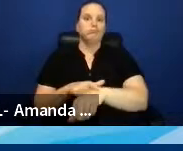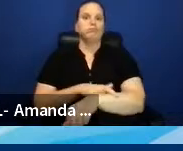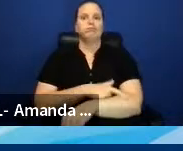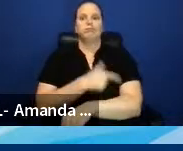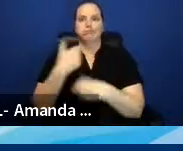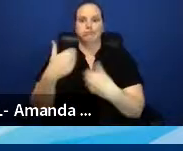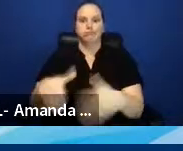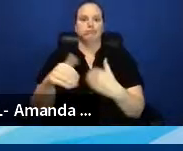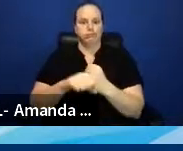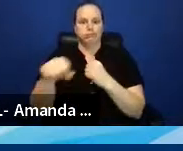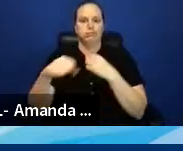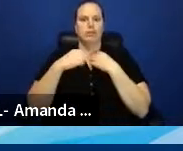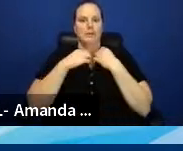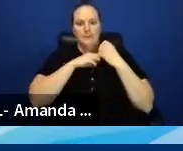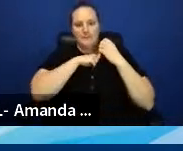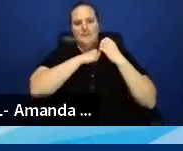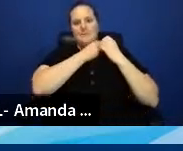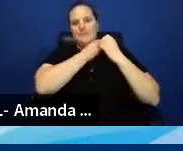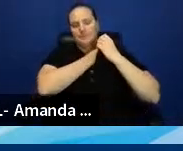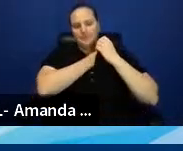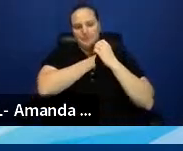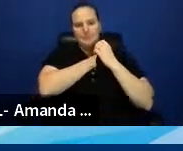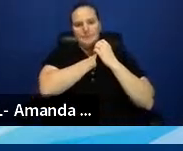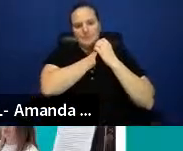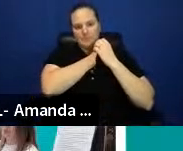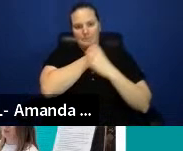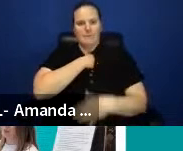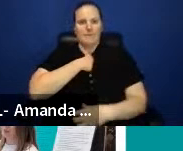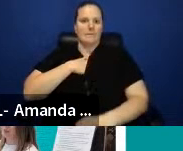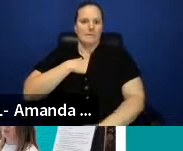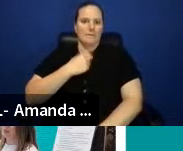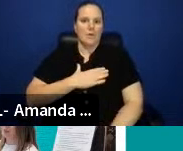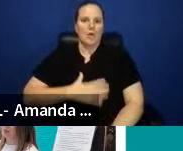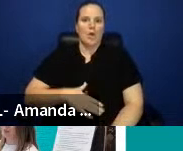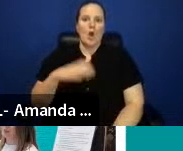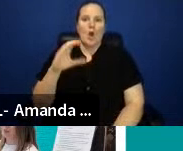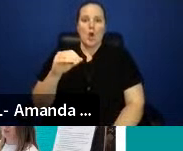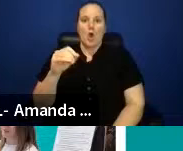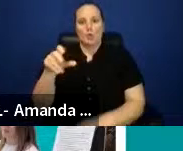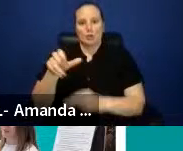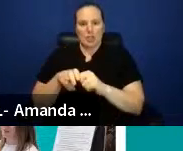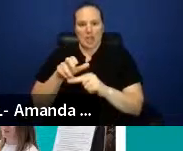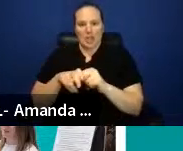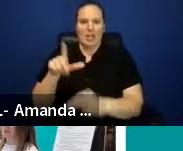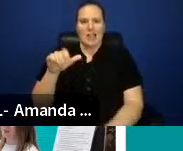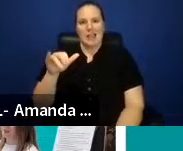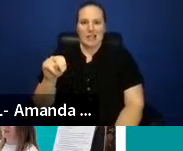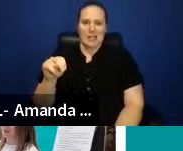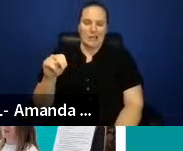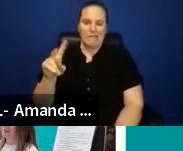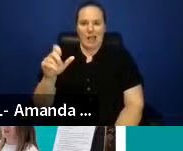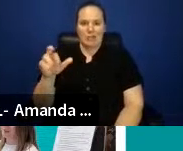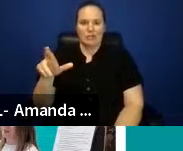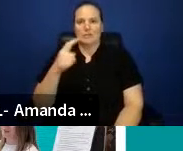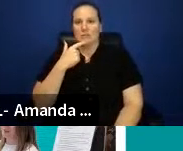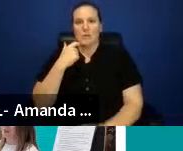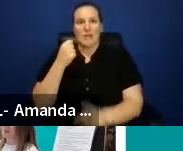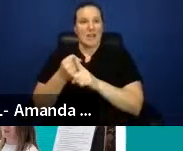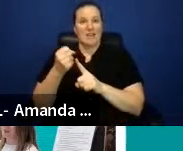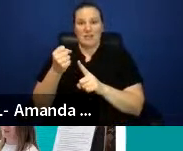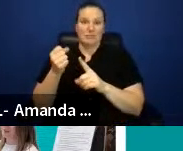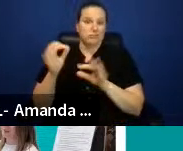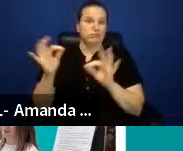slog, but as co-chair Lynn Valenter said, we have hit a significant